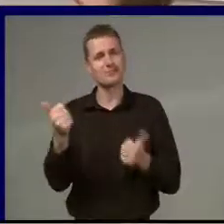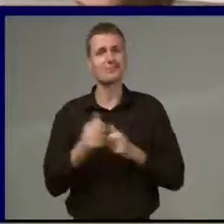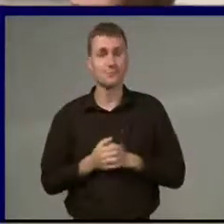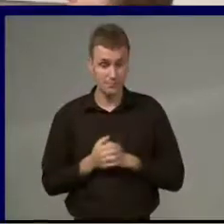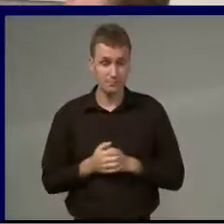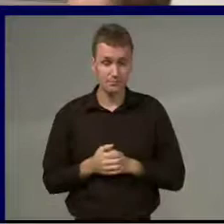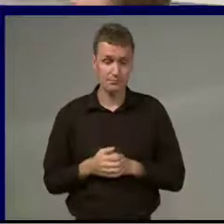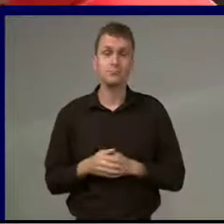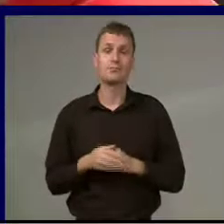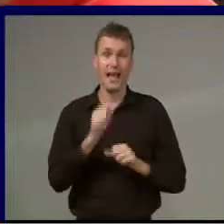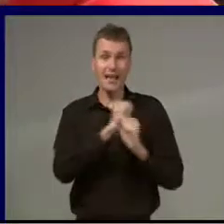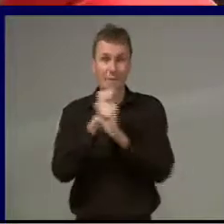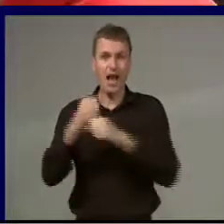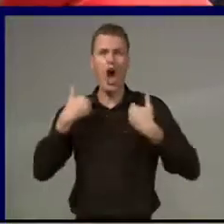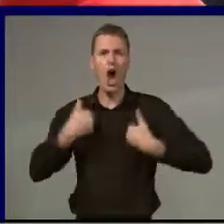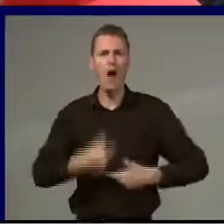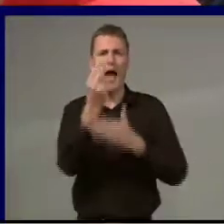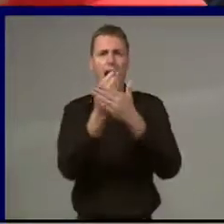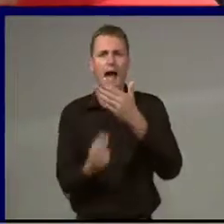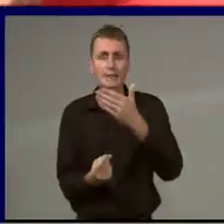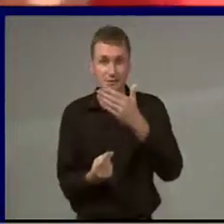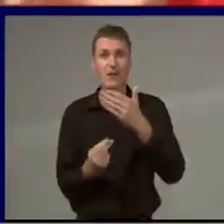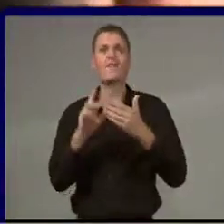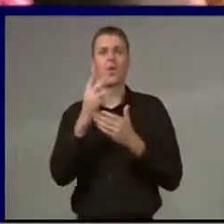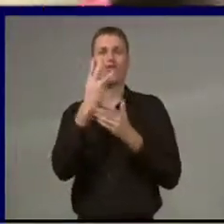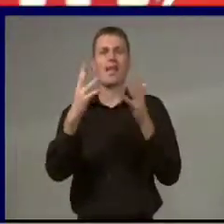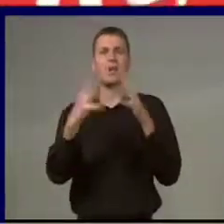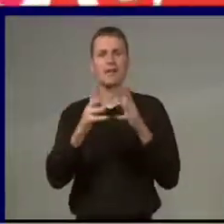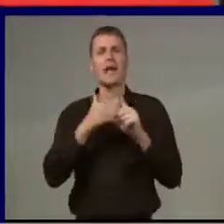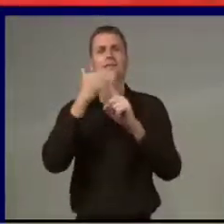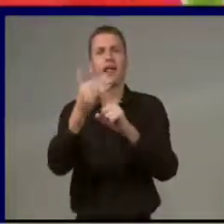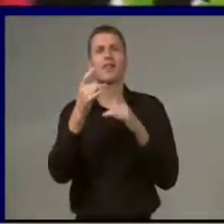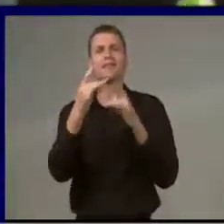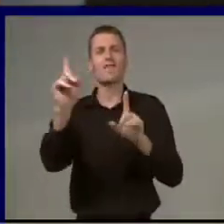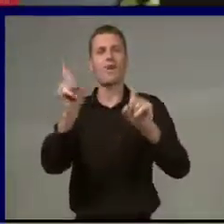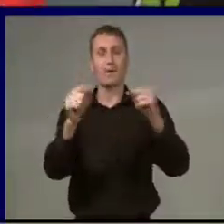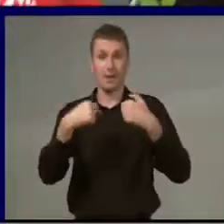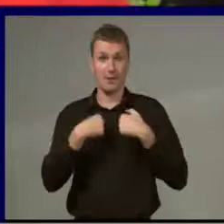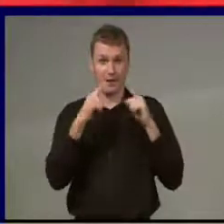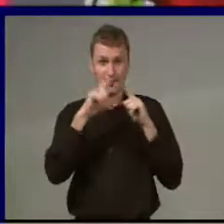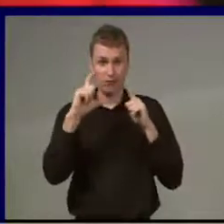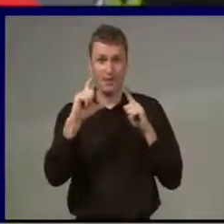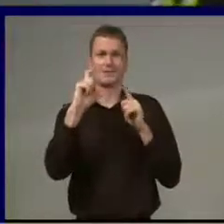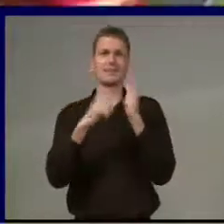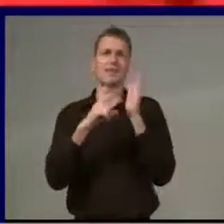Artist campaign runs for 3 weeks until the beginning of November. Emma Cropper, CTV News.